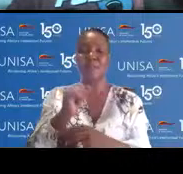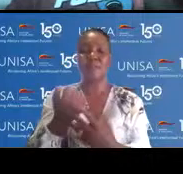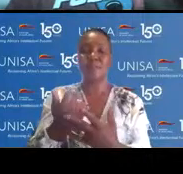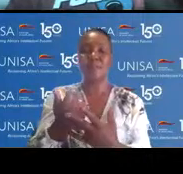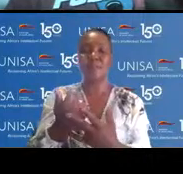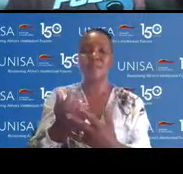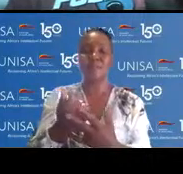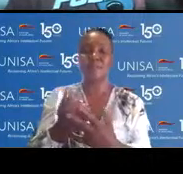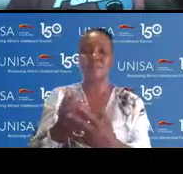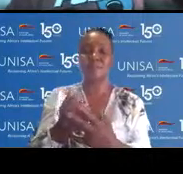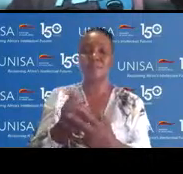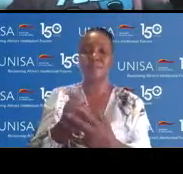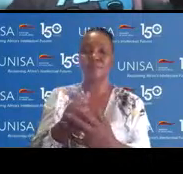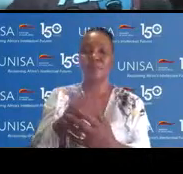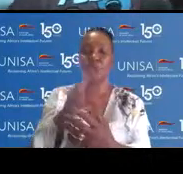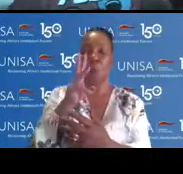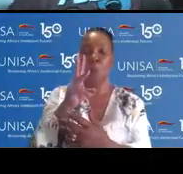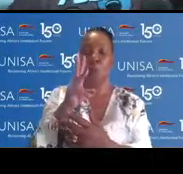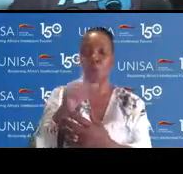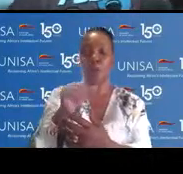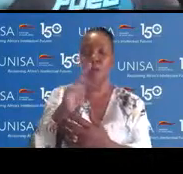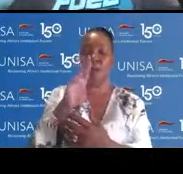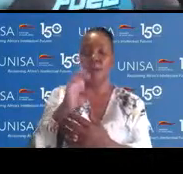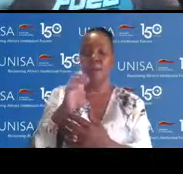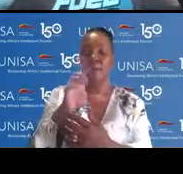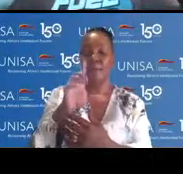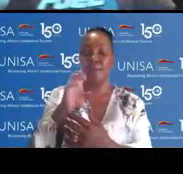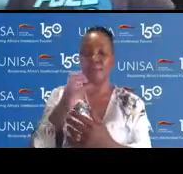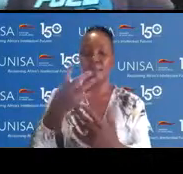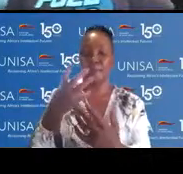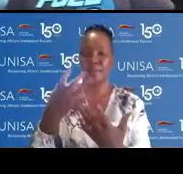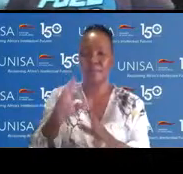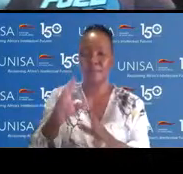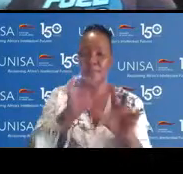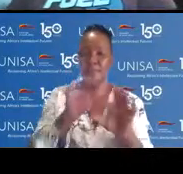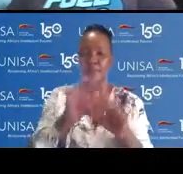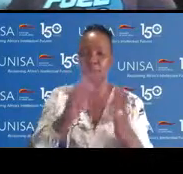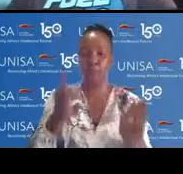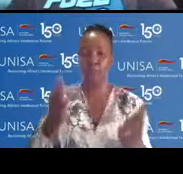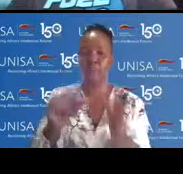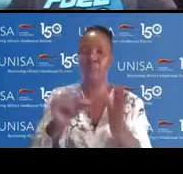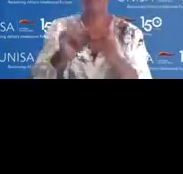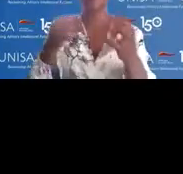investment. So yeah, thanks for that, David, back to you.